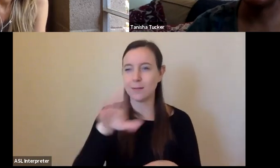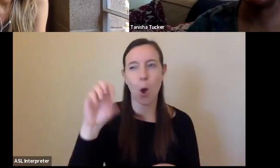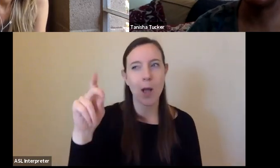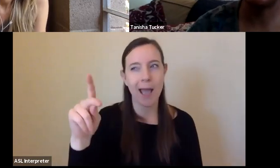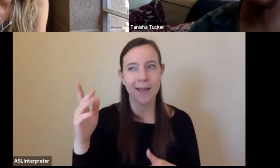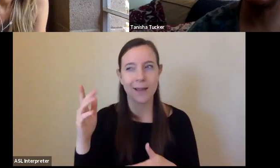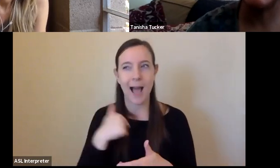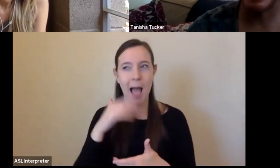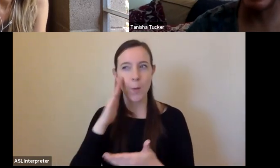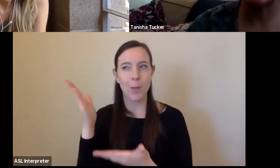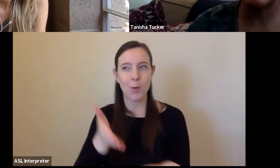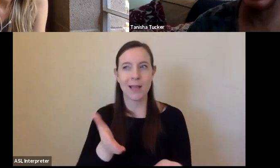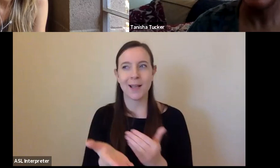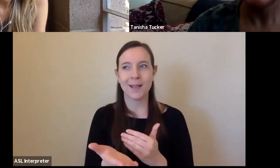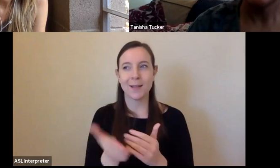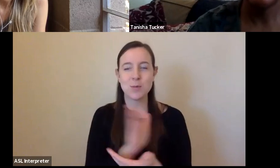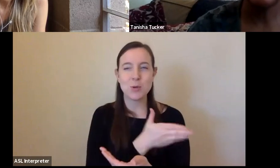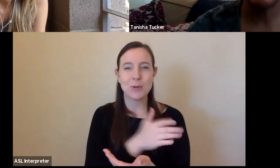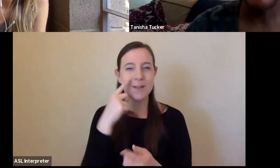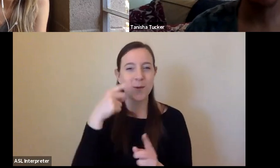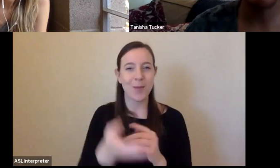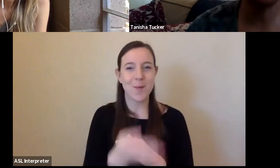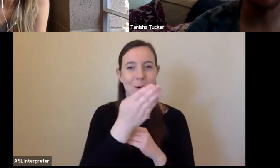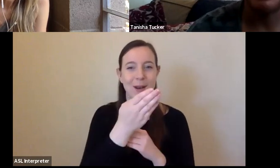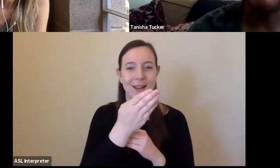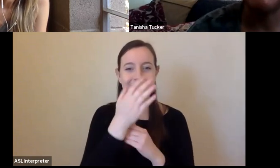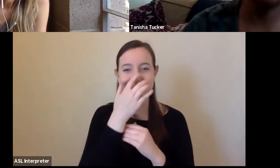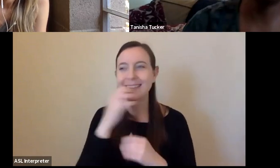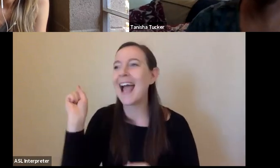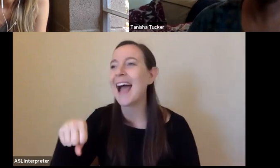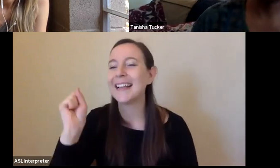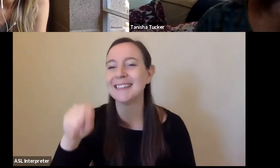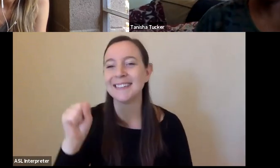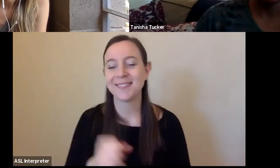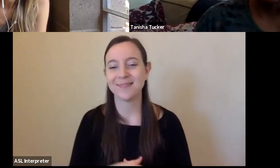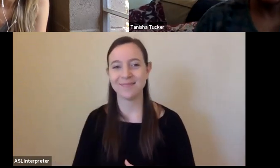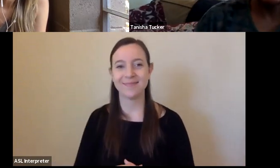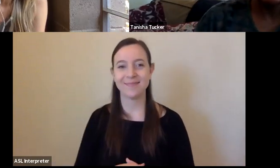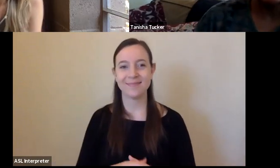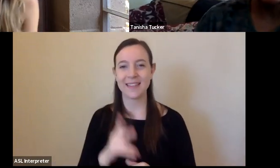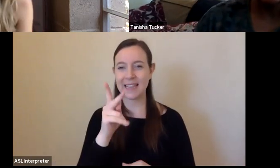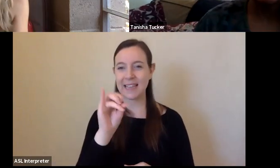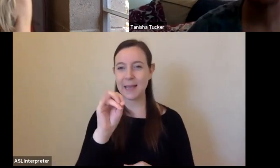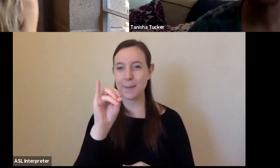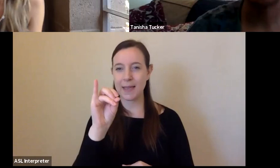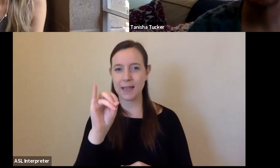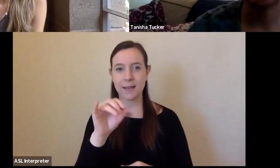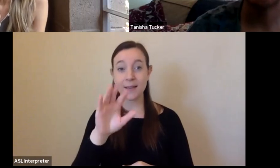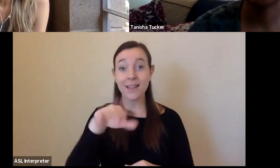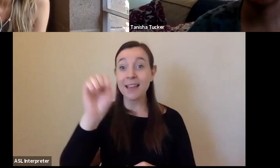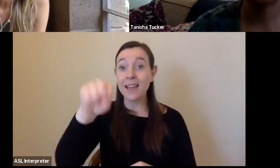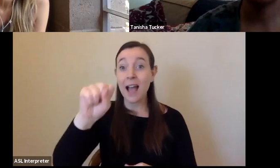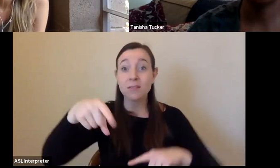for that morning. Yeah, yeah. And can it you may just just tell be us what us. that? Yeah, can you tell us what that?